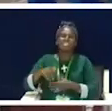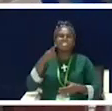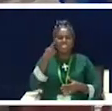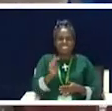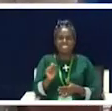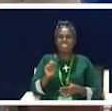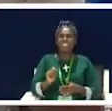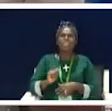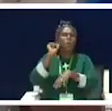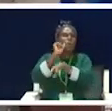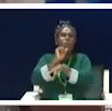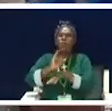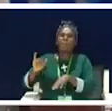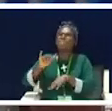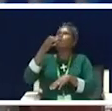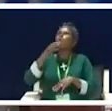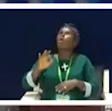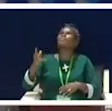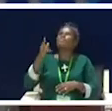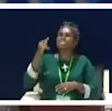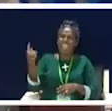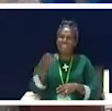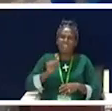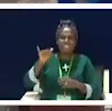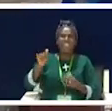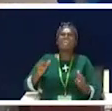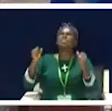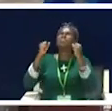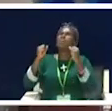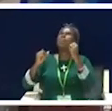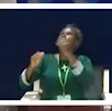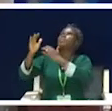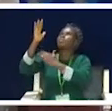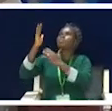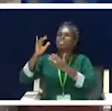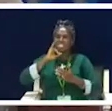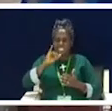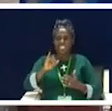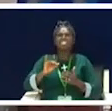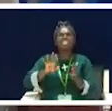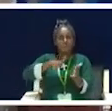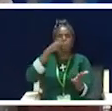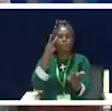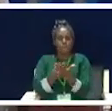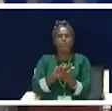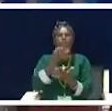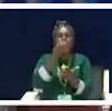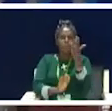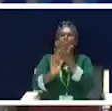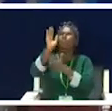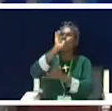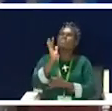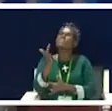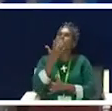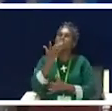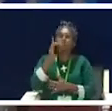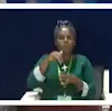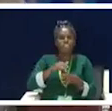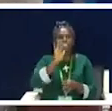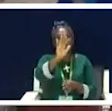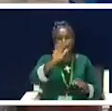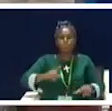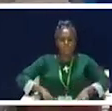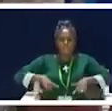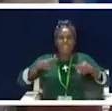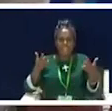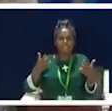workings of everlasting arm of God is a proof of God's favor in your life.